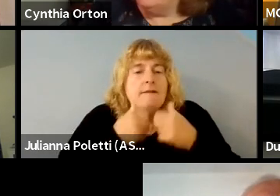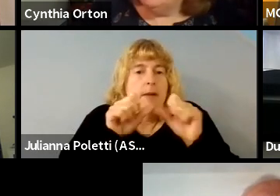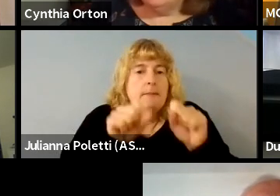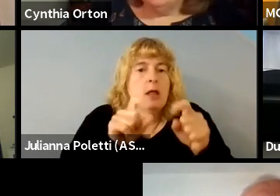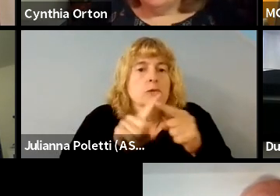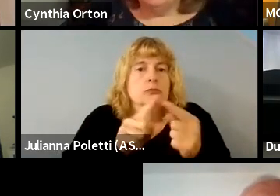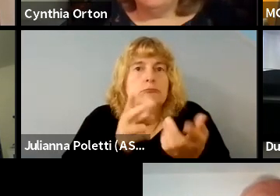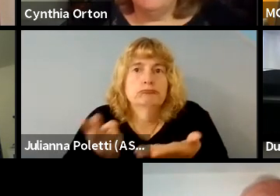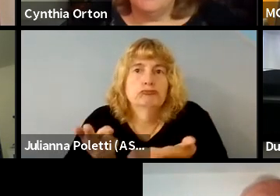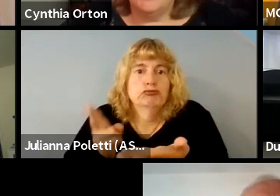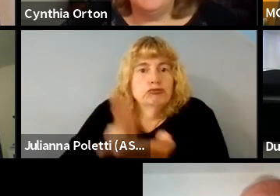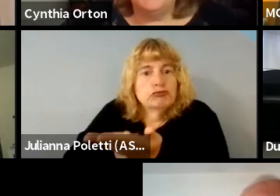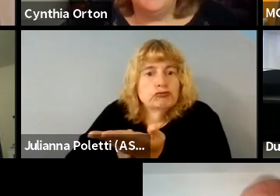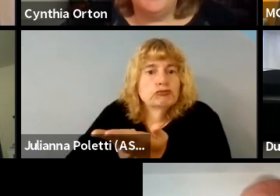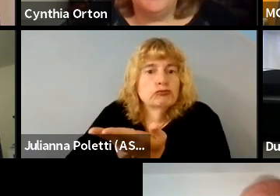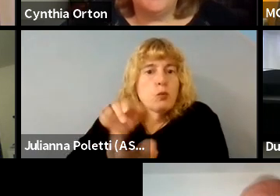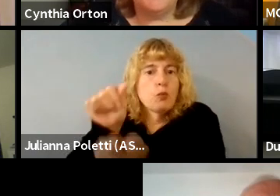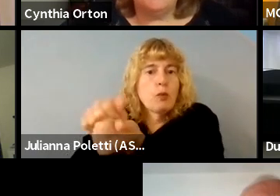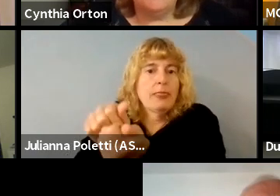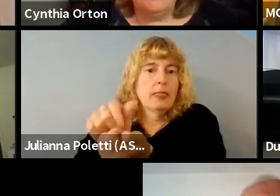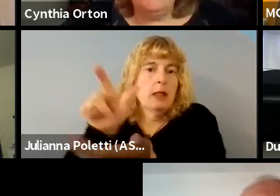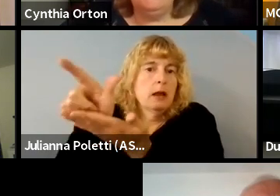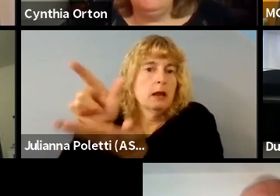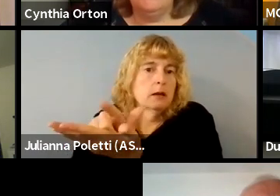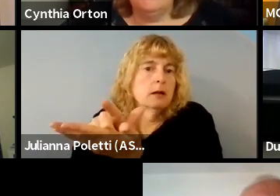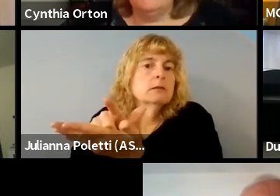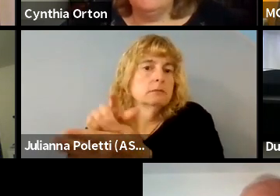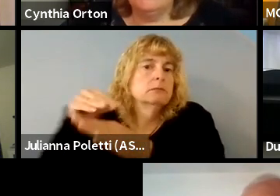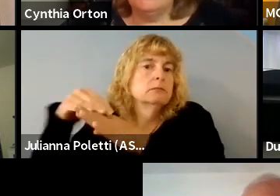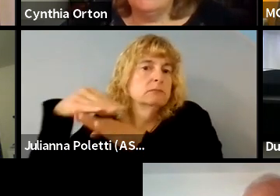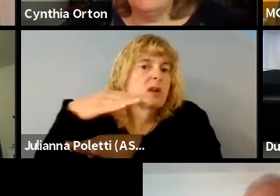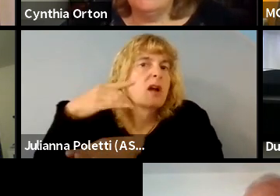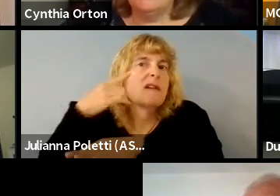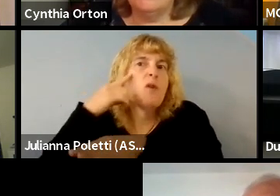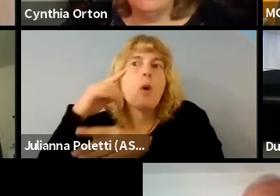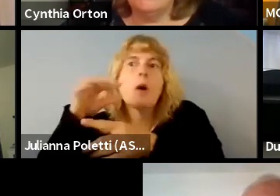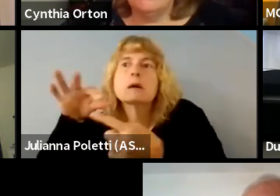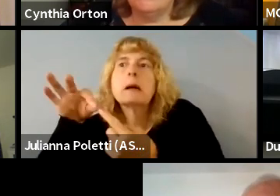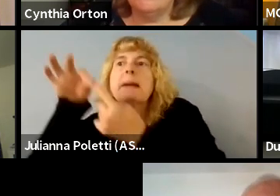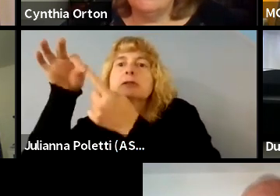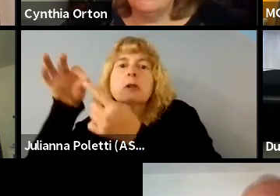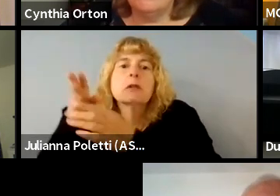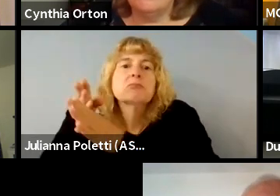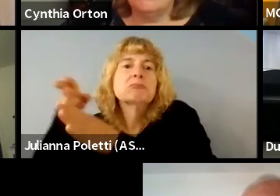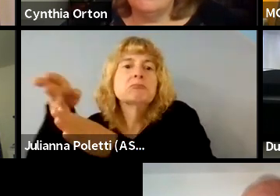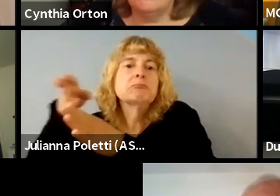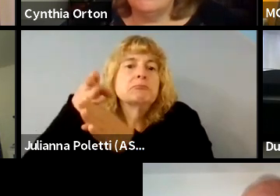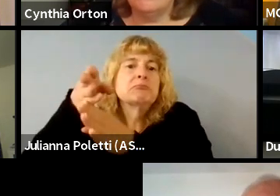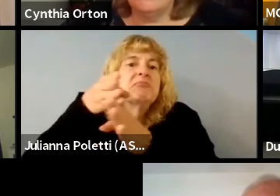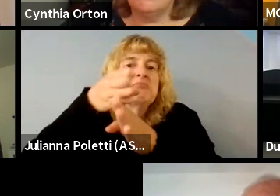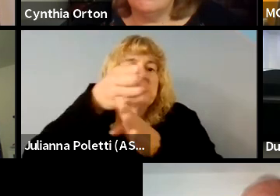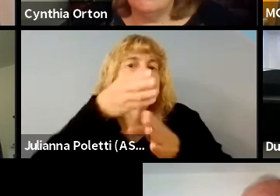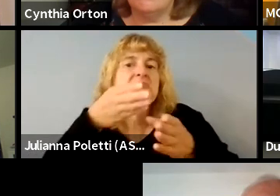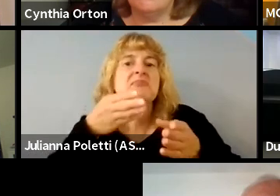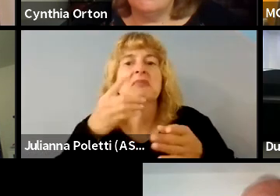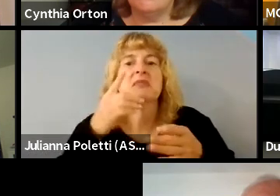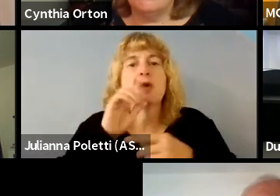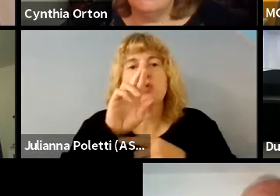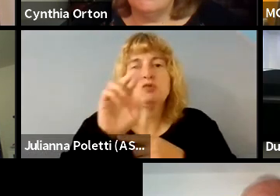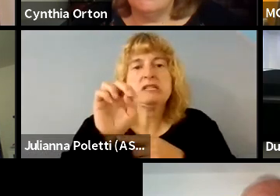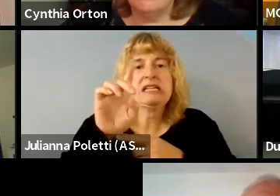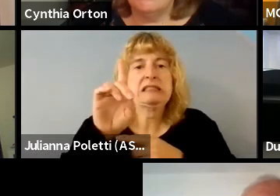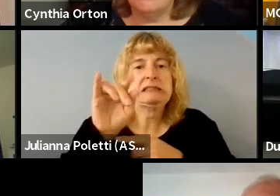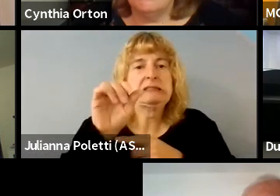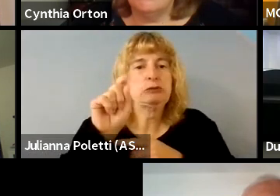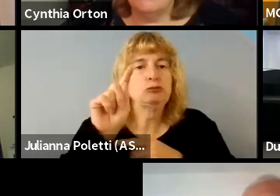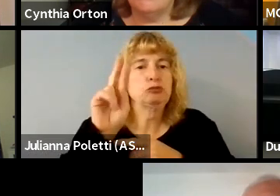counsel, among other types of assistance and specialization. And the Constitution specifically does reference their ability to hire attorneys. That